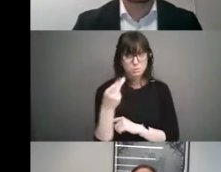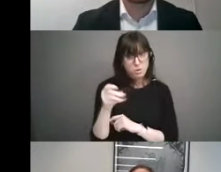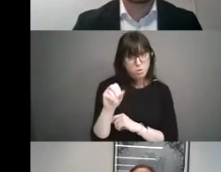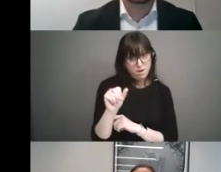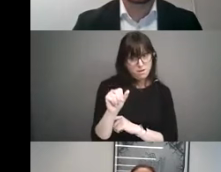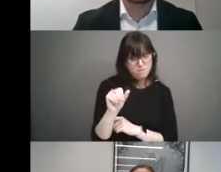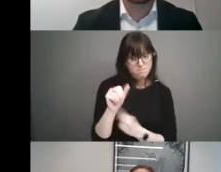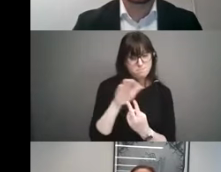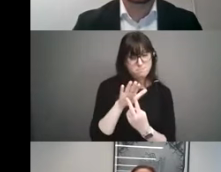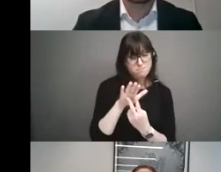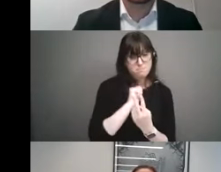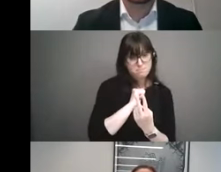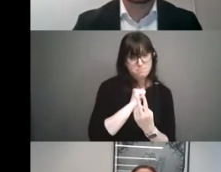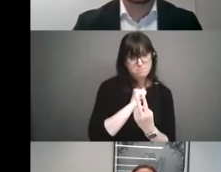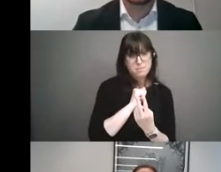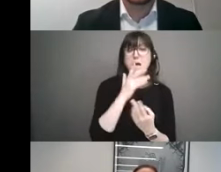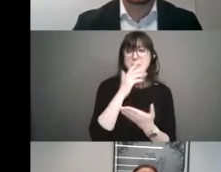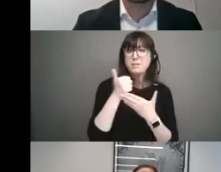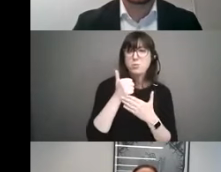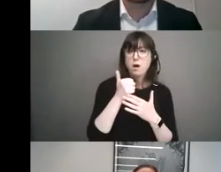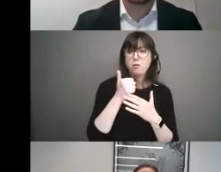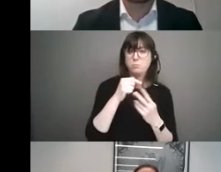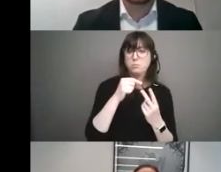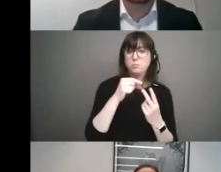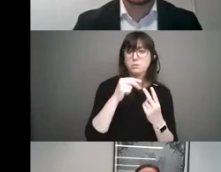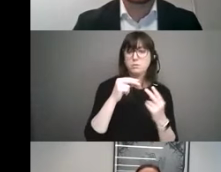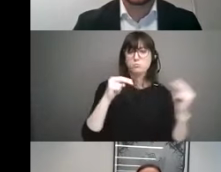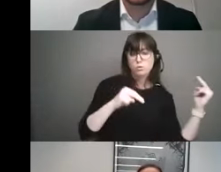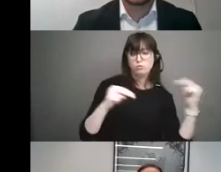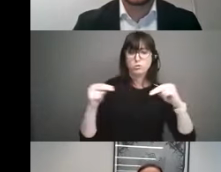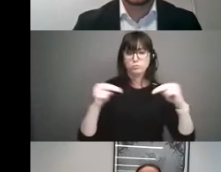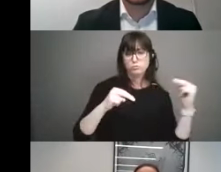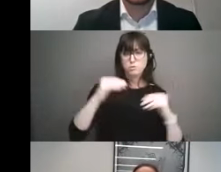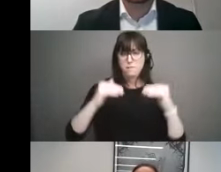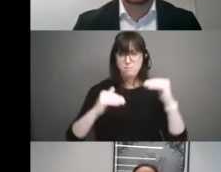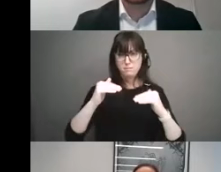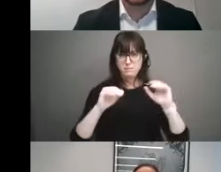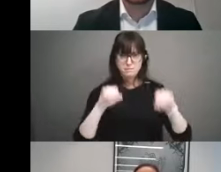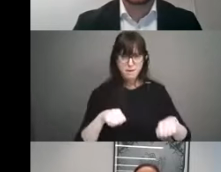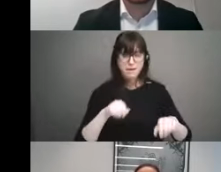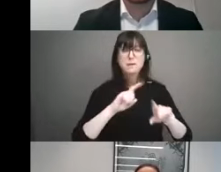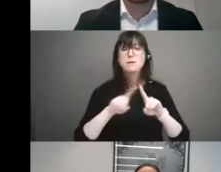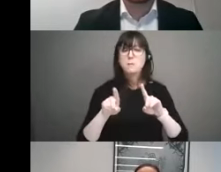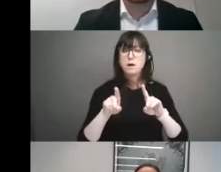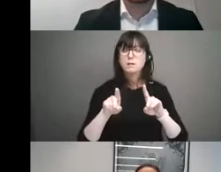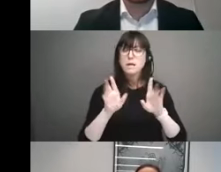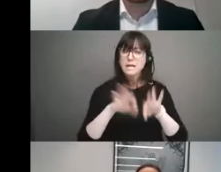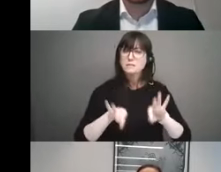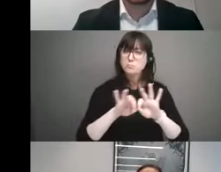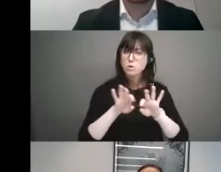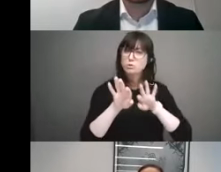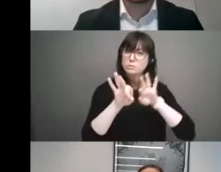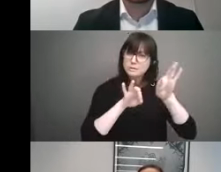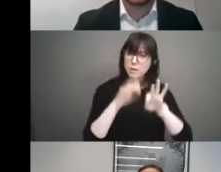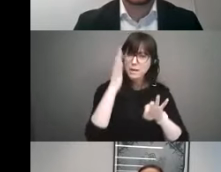you know, it may be a check and balance on the other, but you would want to make sure you understood the terms of the appointment.